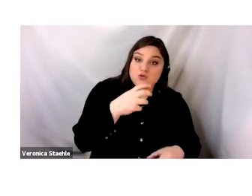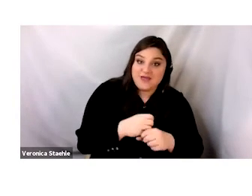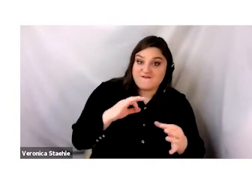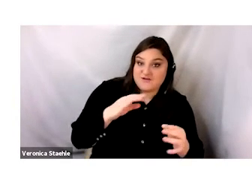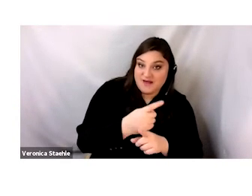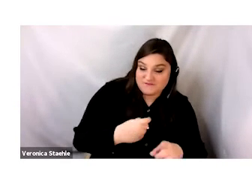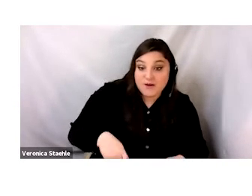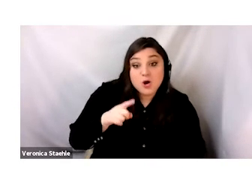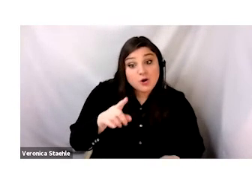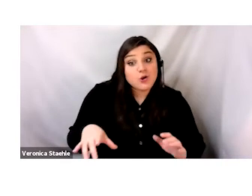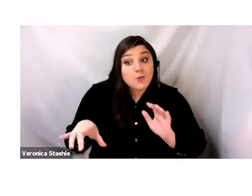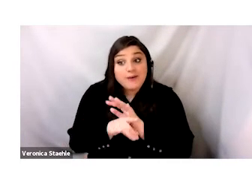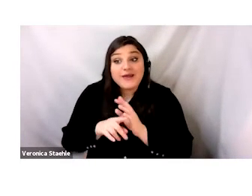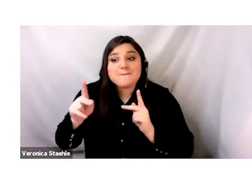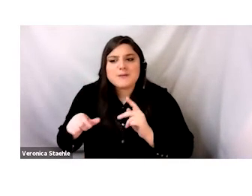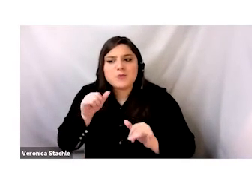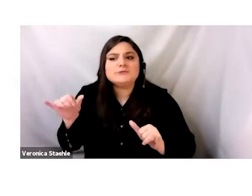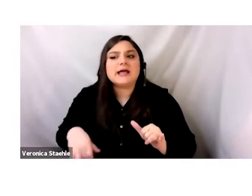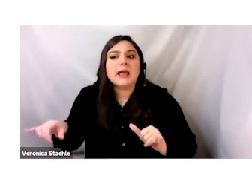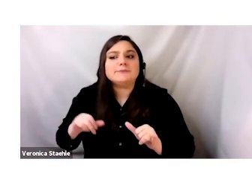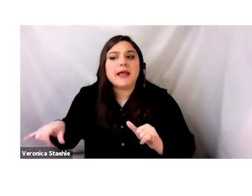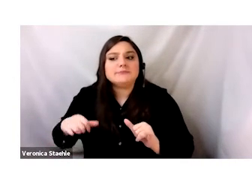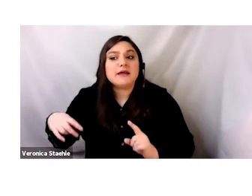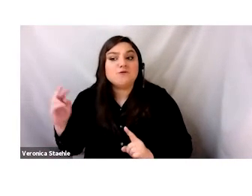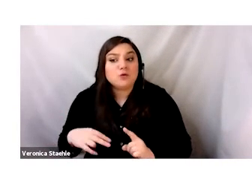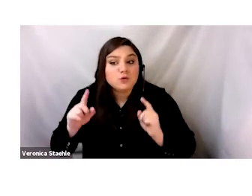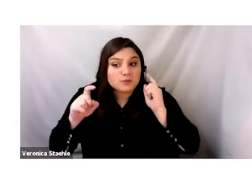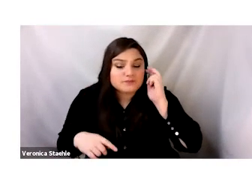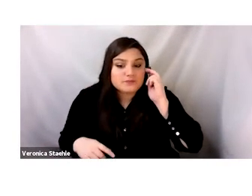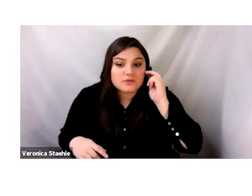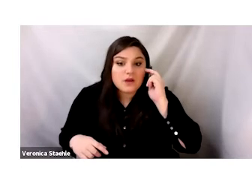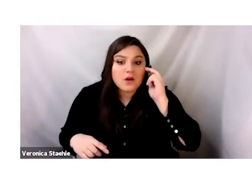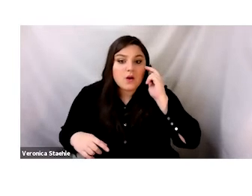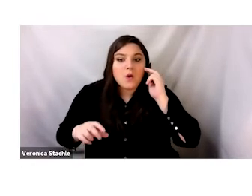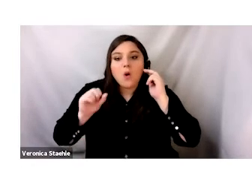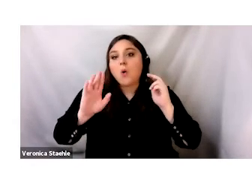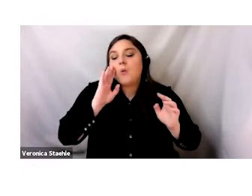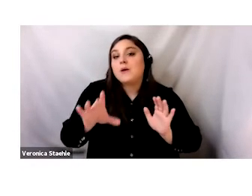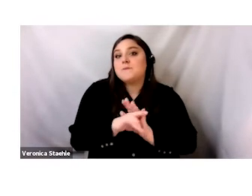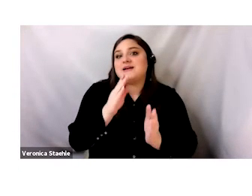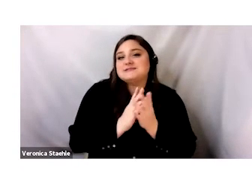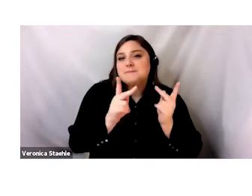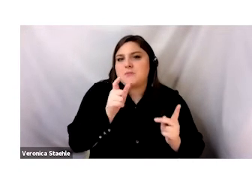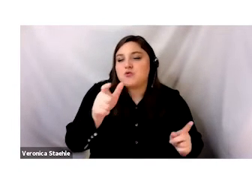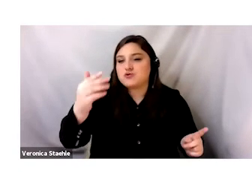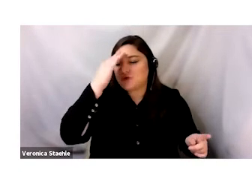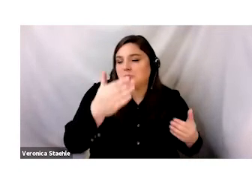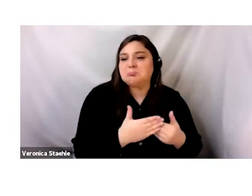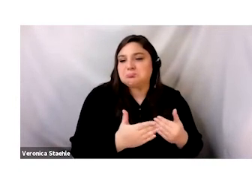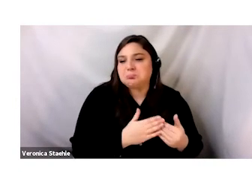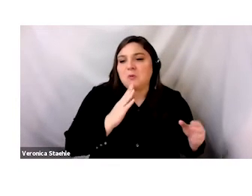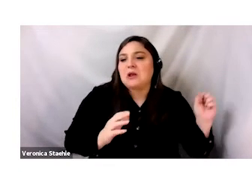folks that have the same or similar lived experience to you, or folks that you know are going to say yes? And